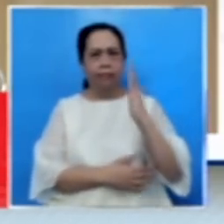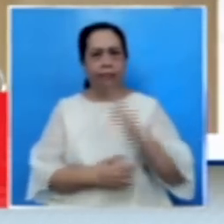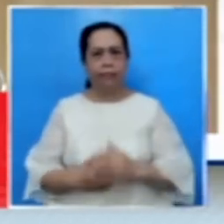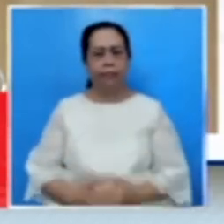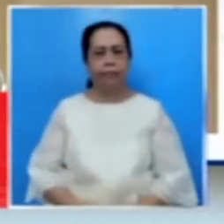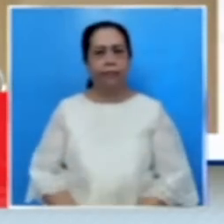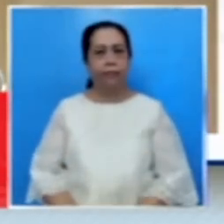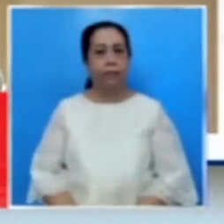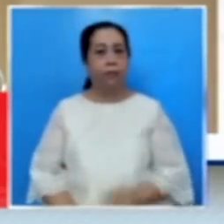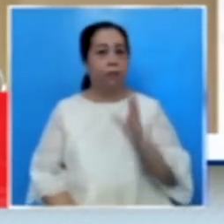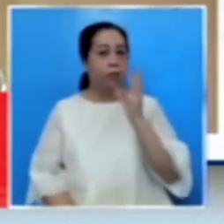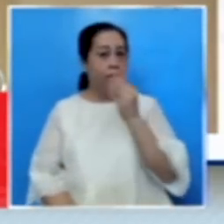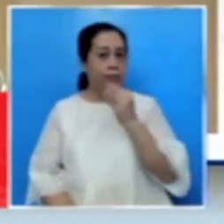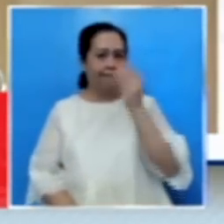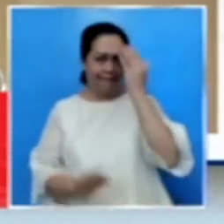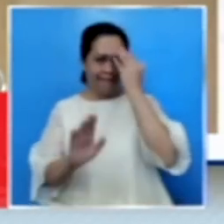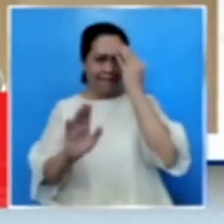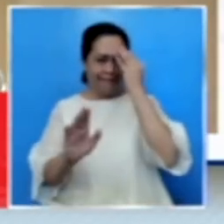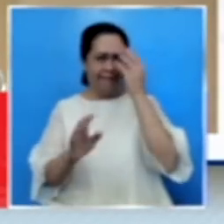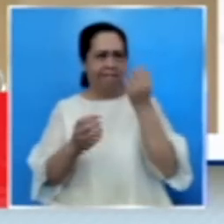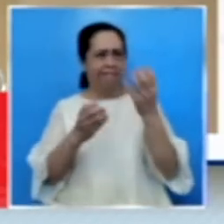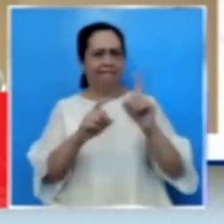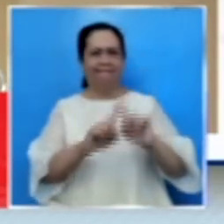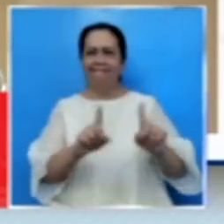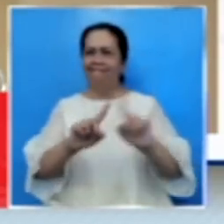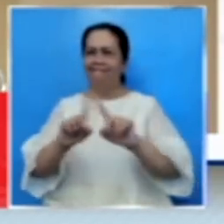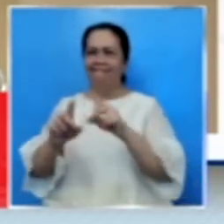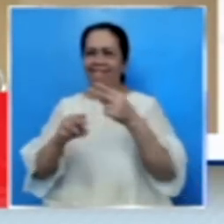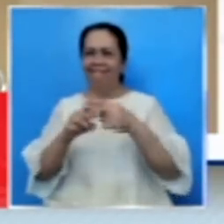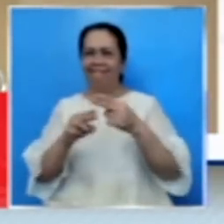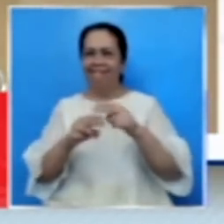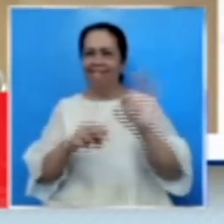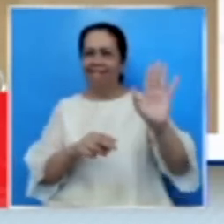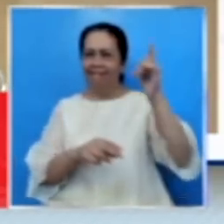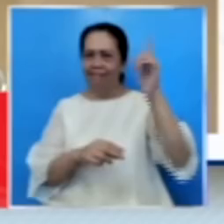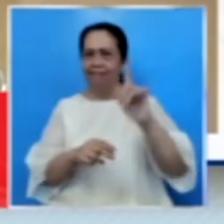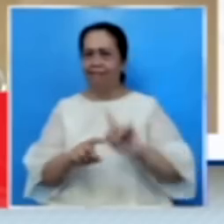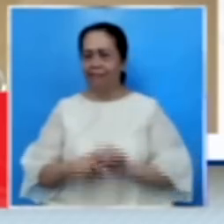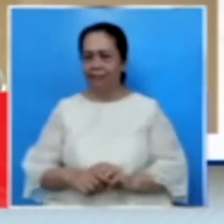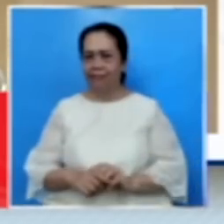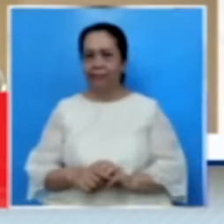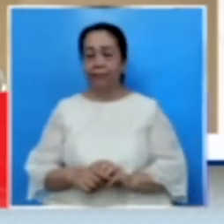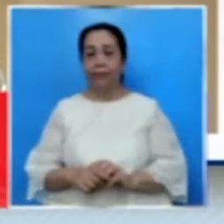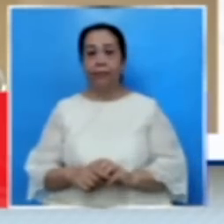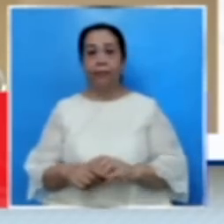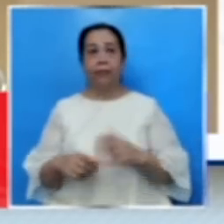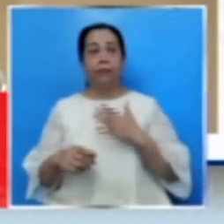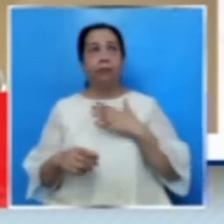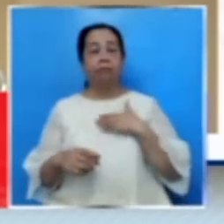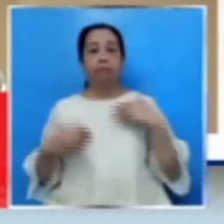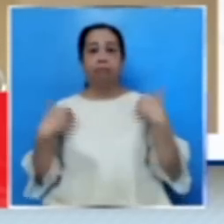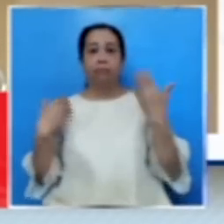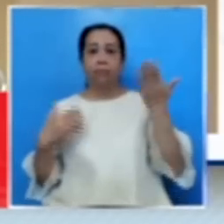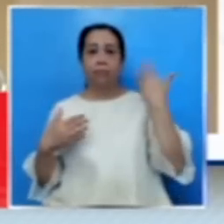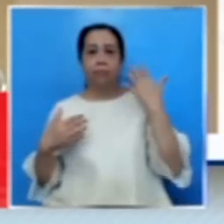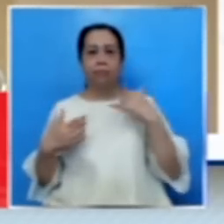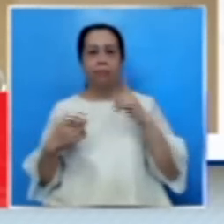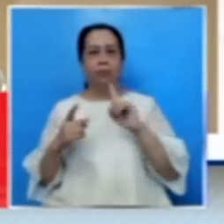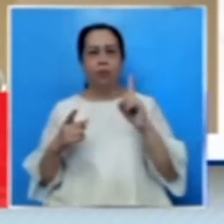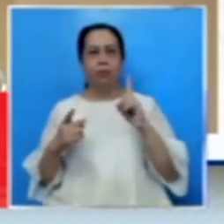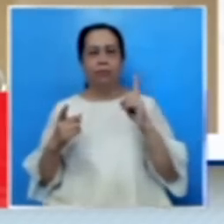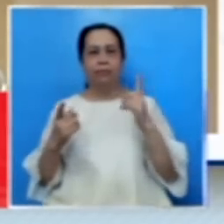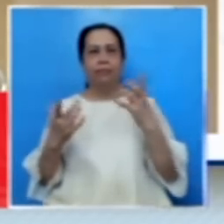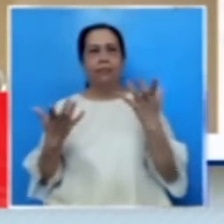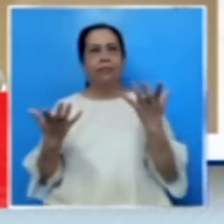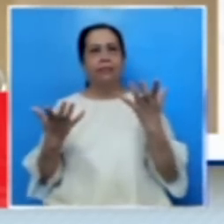whom we know by many names. My younger self was consumed by